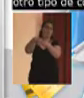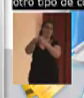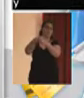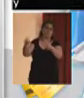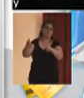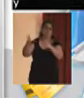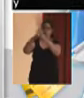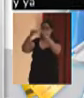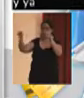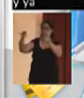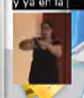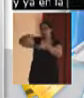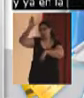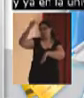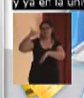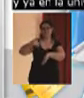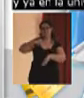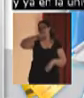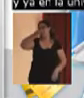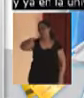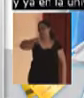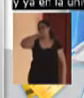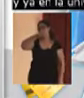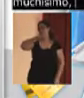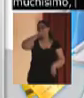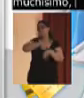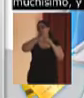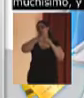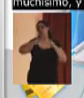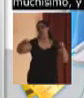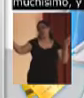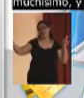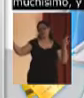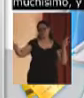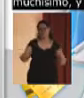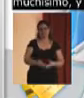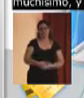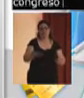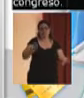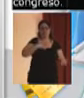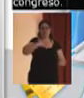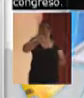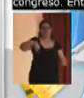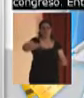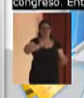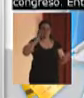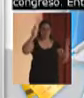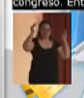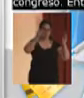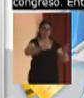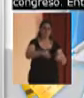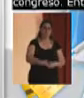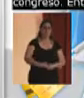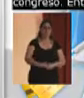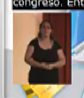education we have other kinds of contents, and much has been explained about upper education at